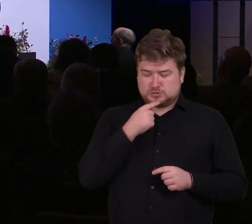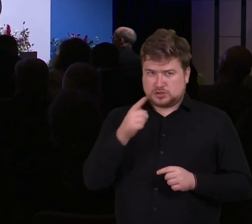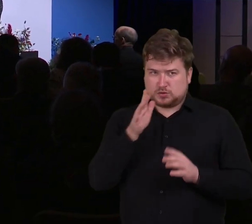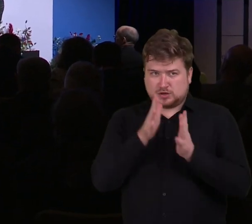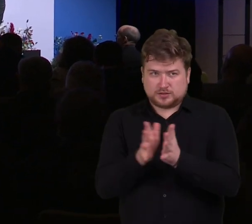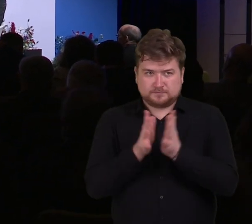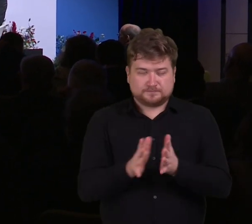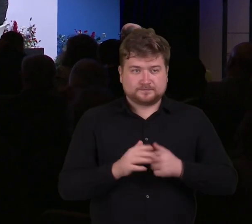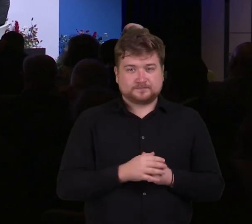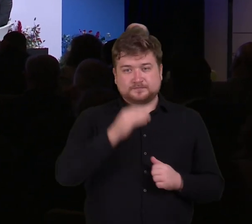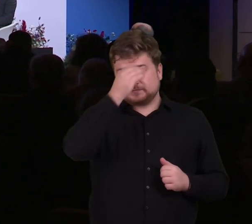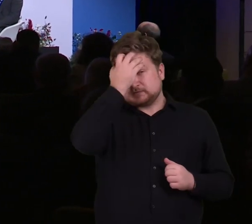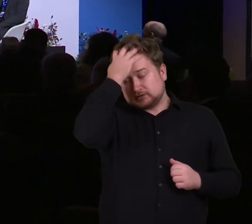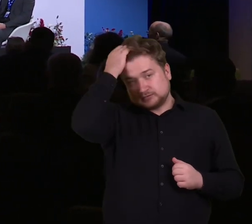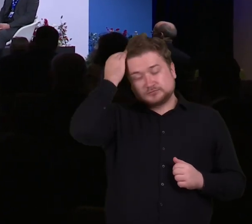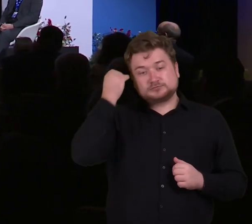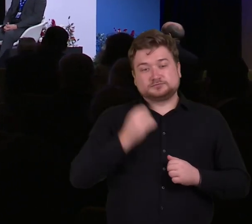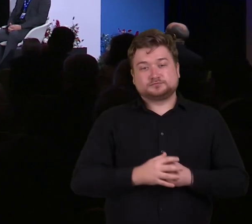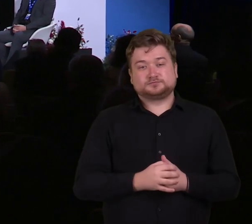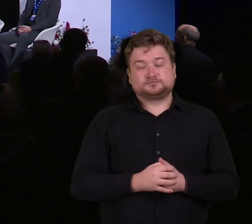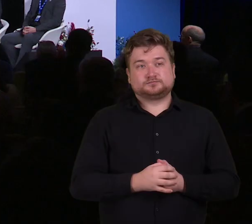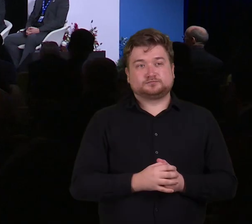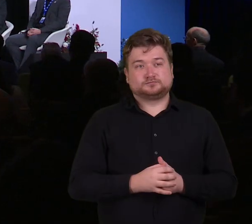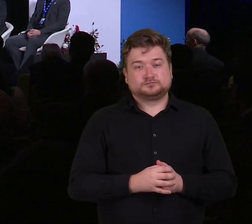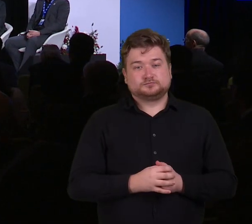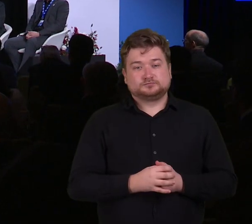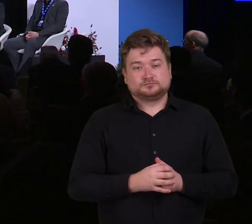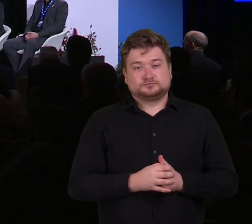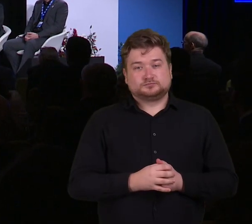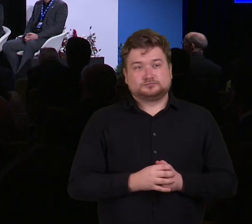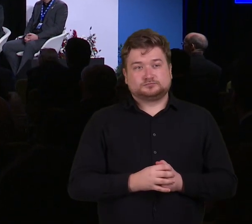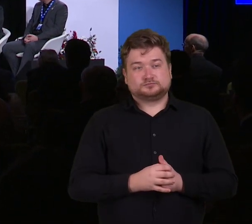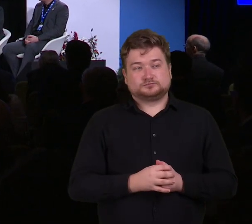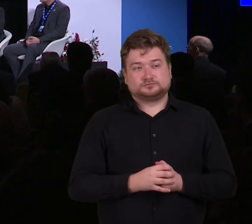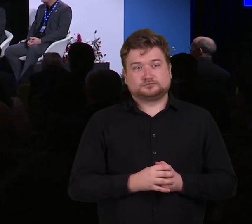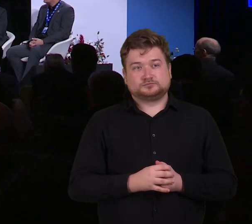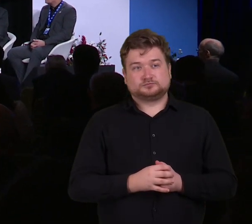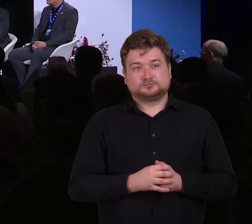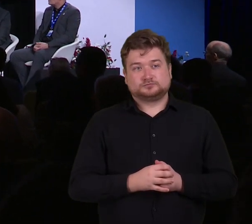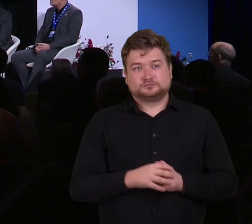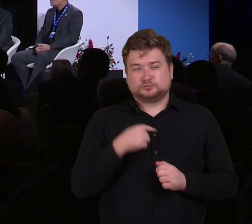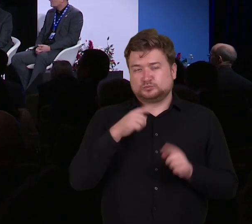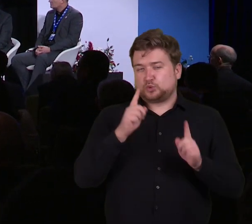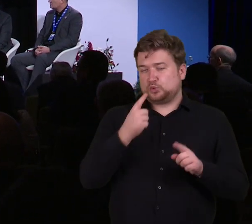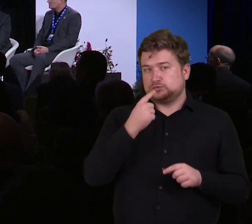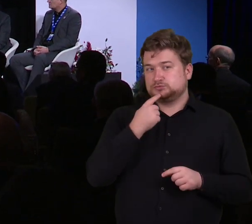administrative capacity? There are the expertise, more people, trust, as we heard,